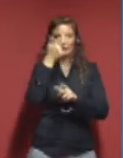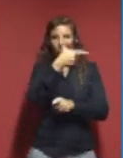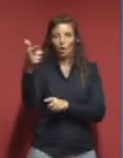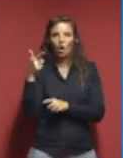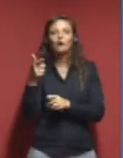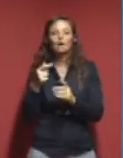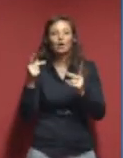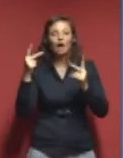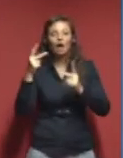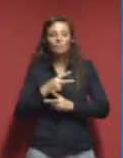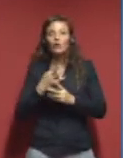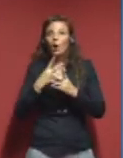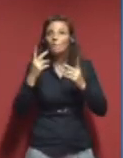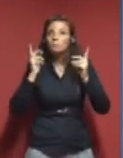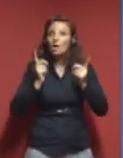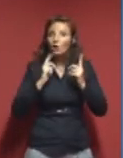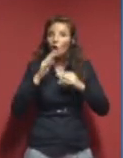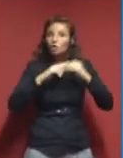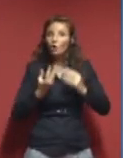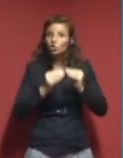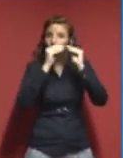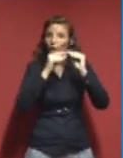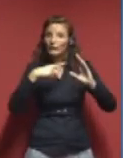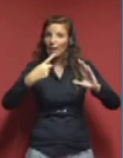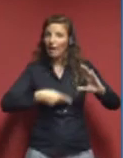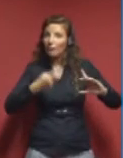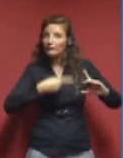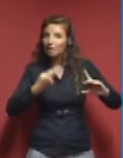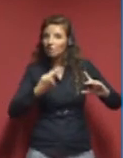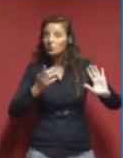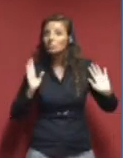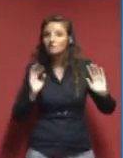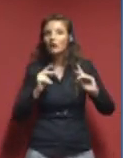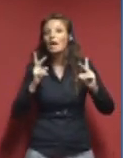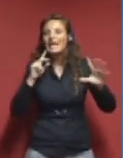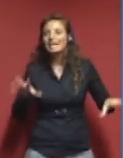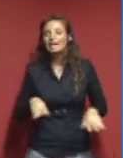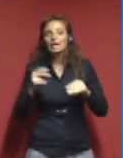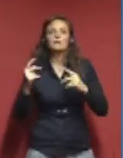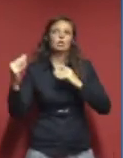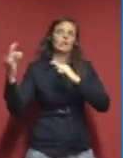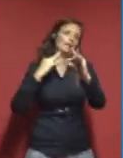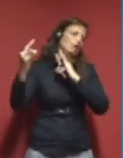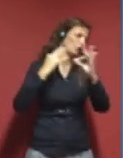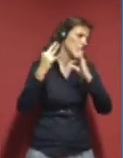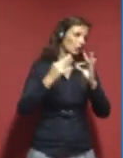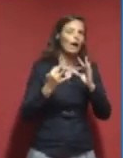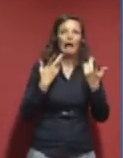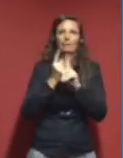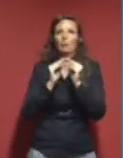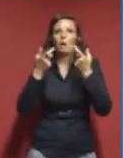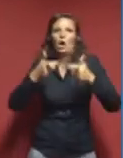of the project, we got a lot of criticism for that. Is it should somebody do that? And our argument was